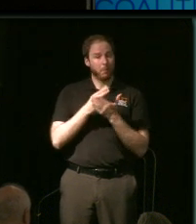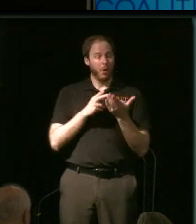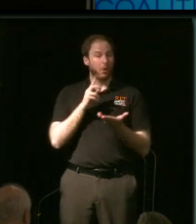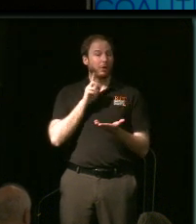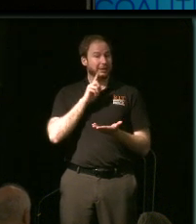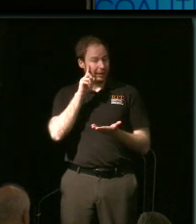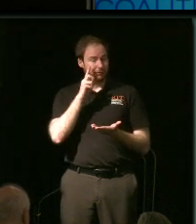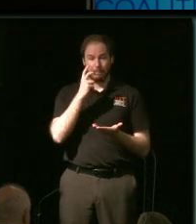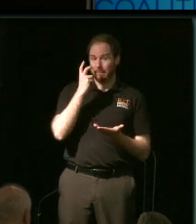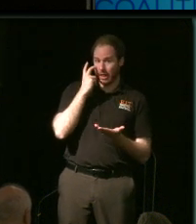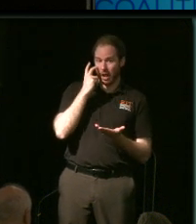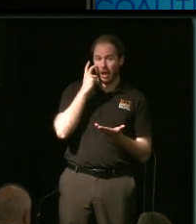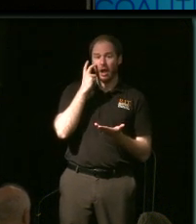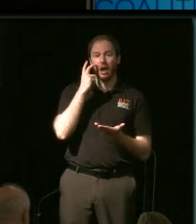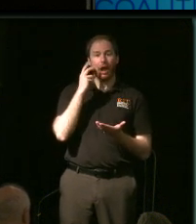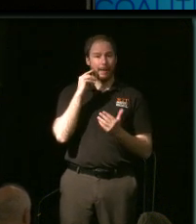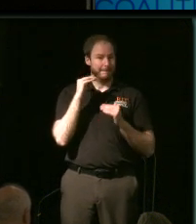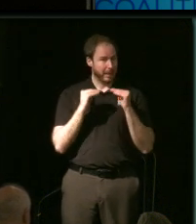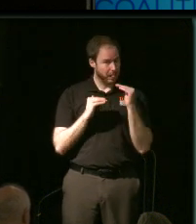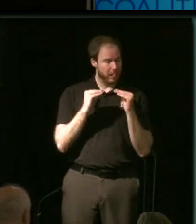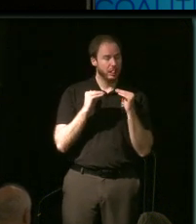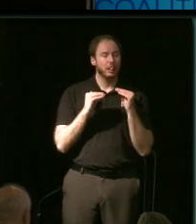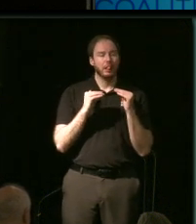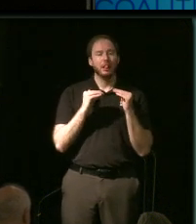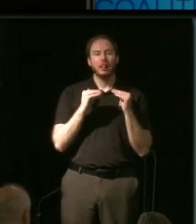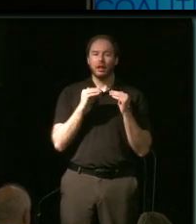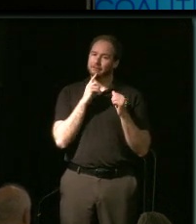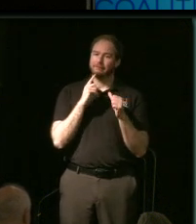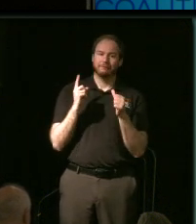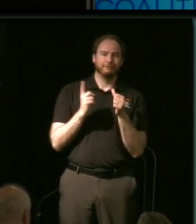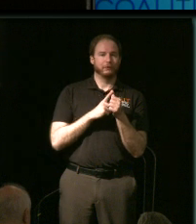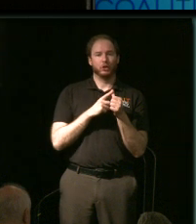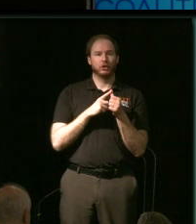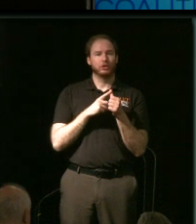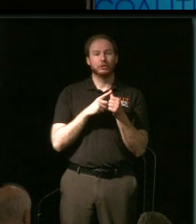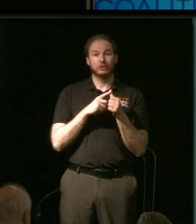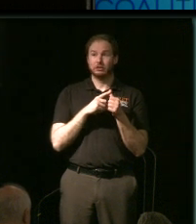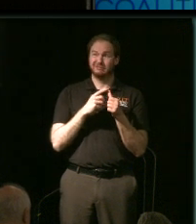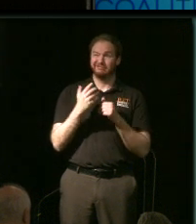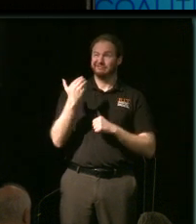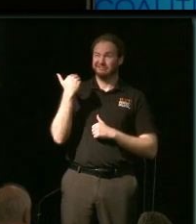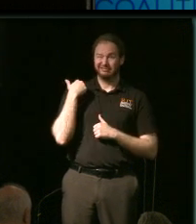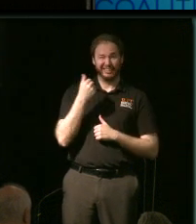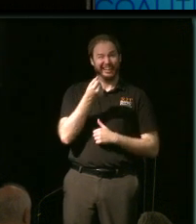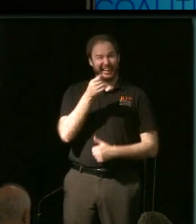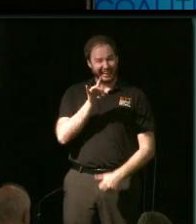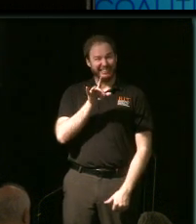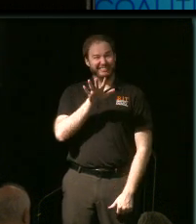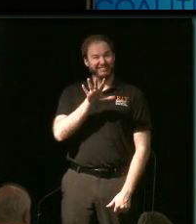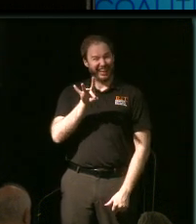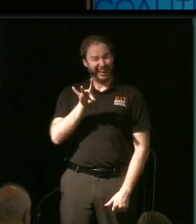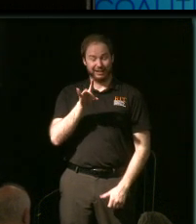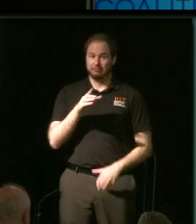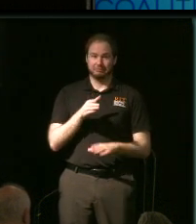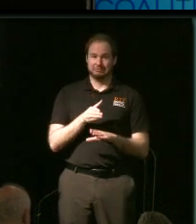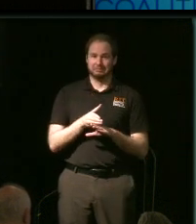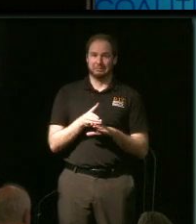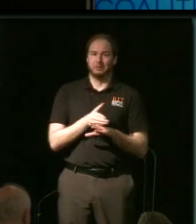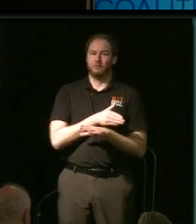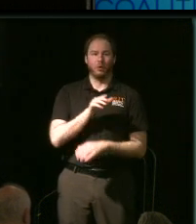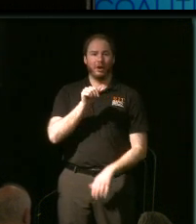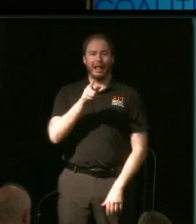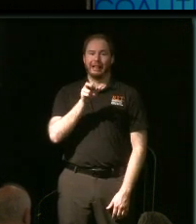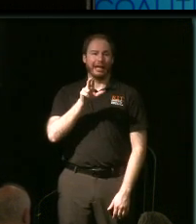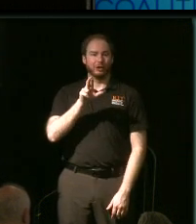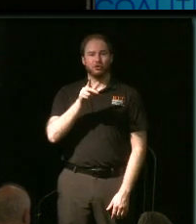deafness, blindness, and balance impairment. It was first described actually in 1858, which was before Alexander